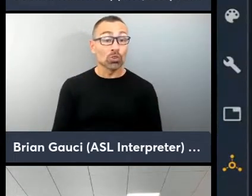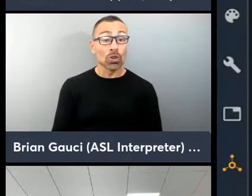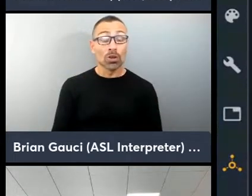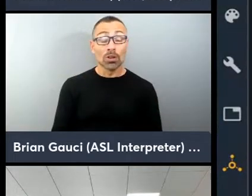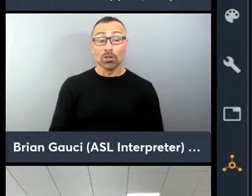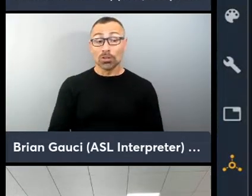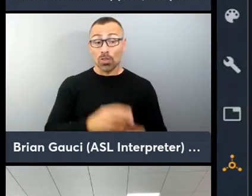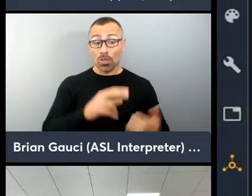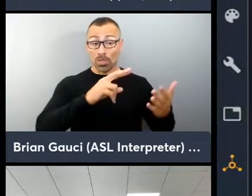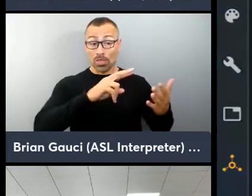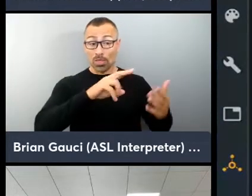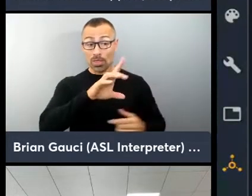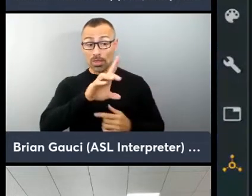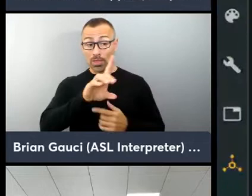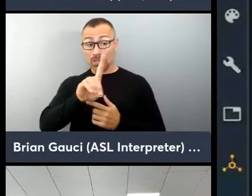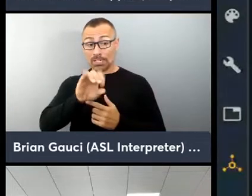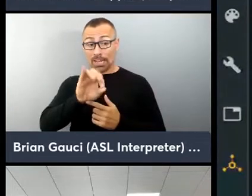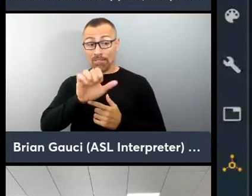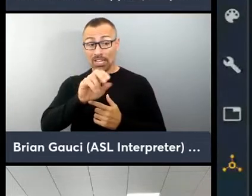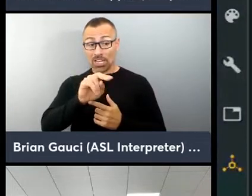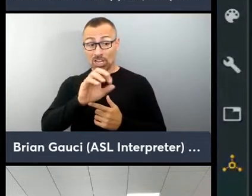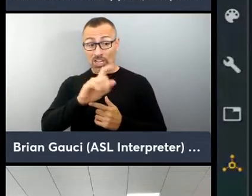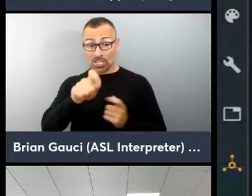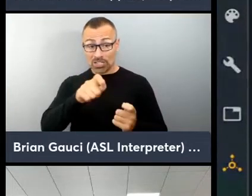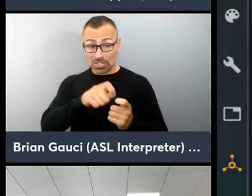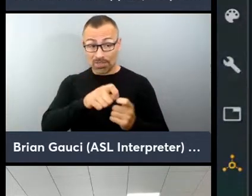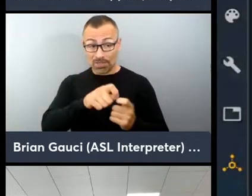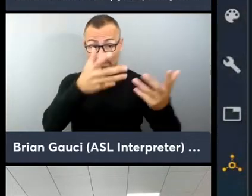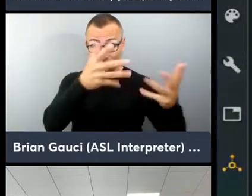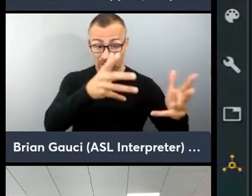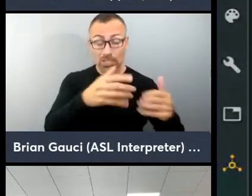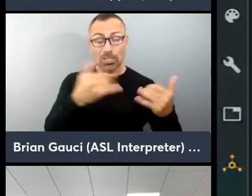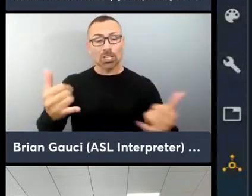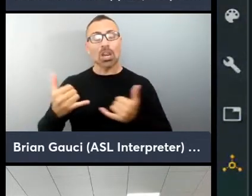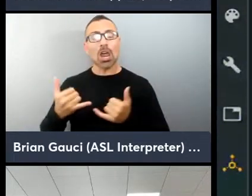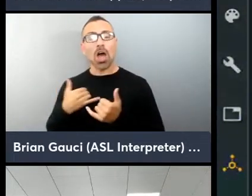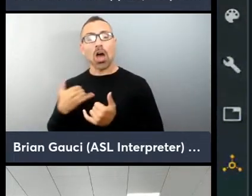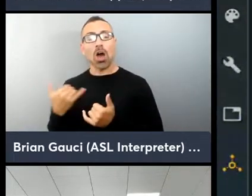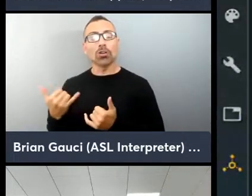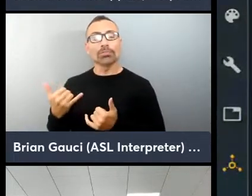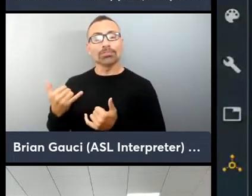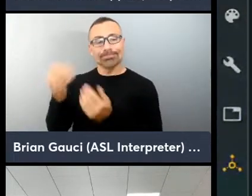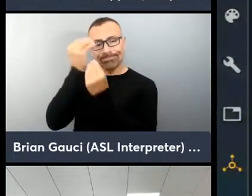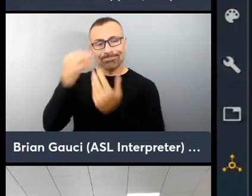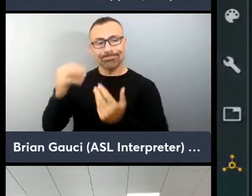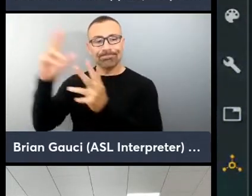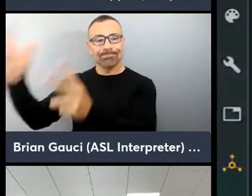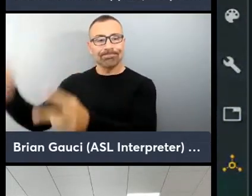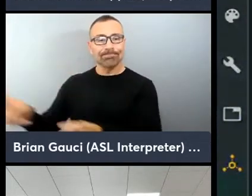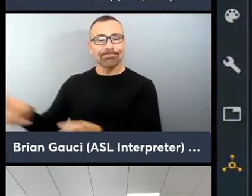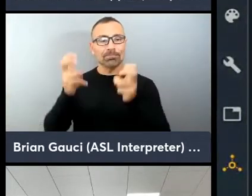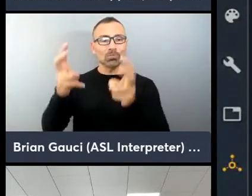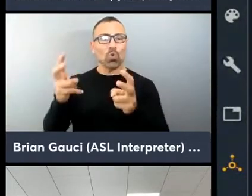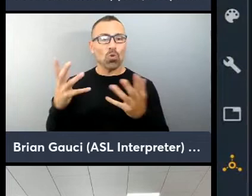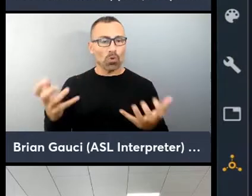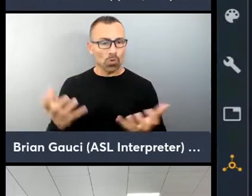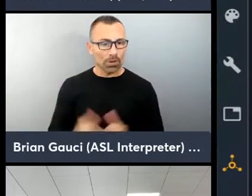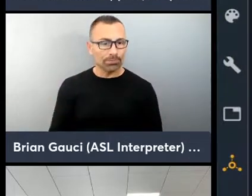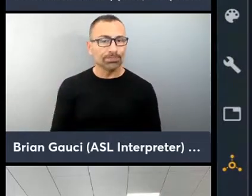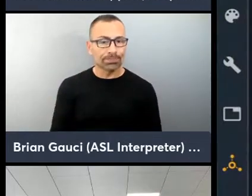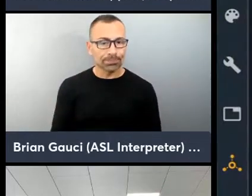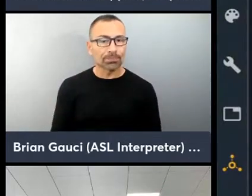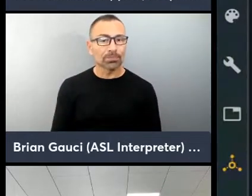into the feature groups, right? So what I'm going to do in this case is I'm going to use